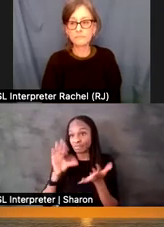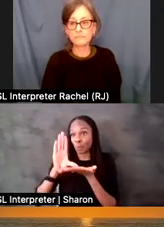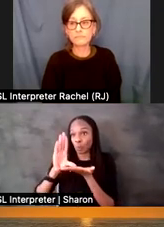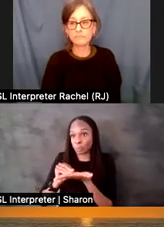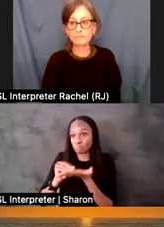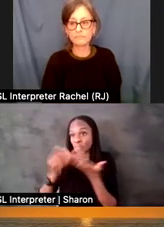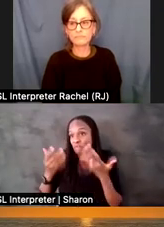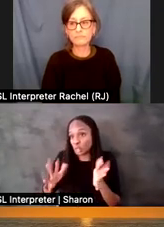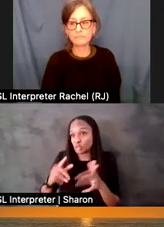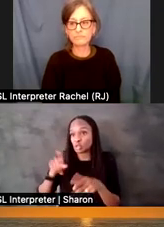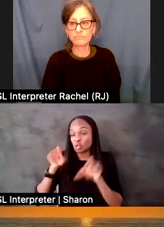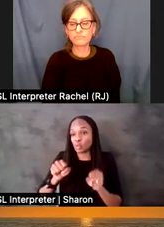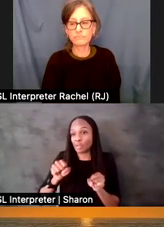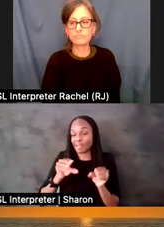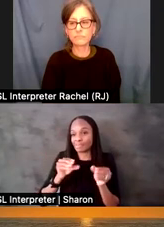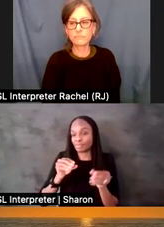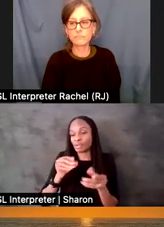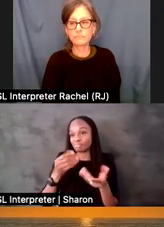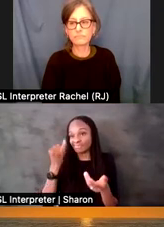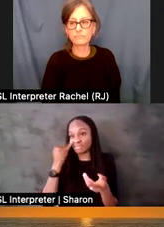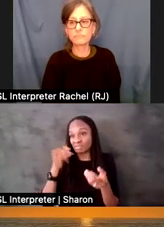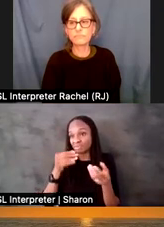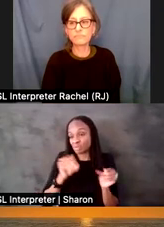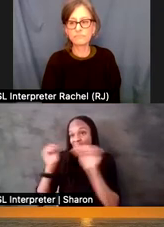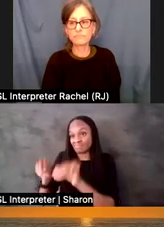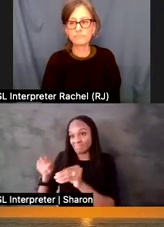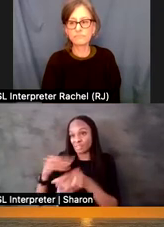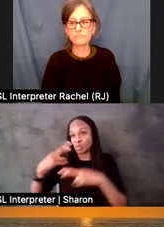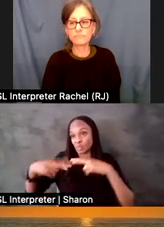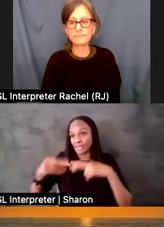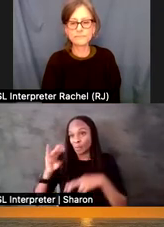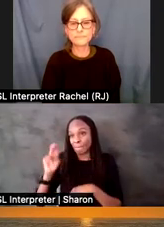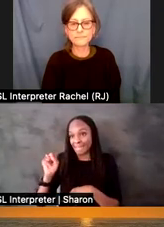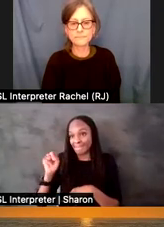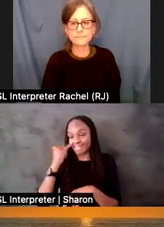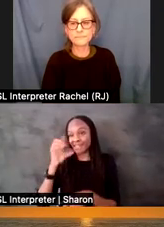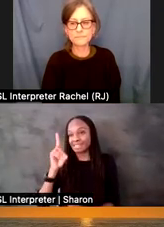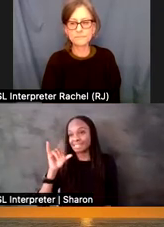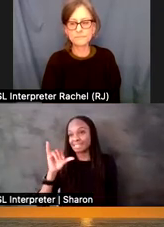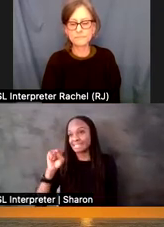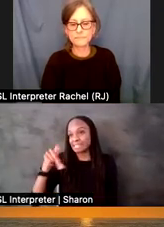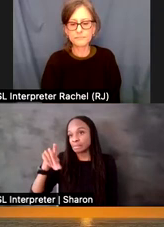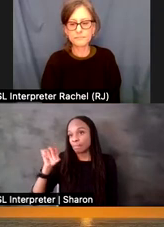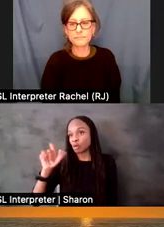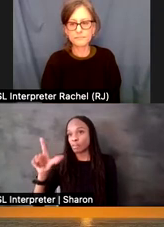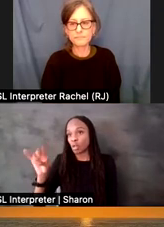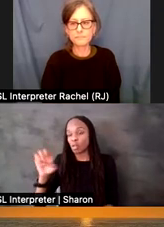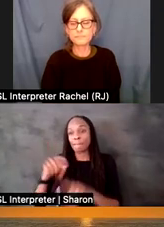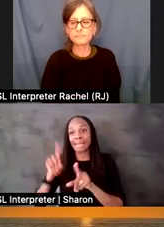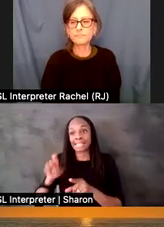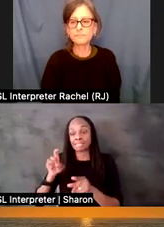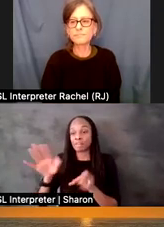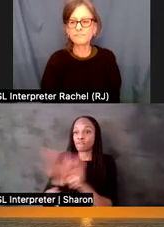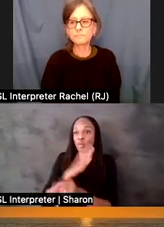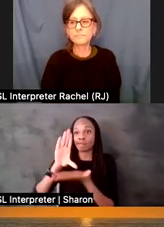them in the disposable ones. You can put those in the recycle bin. They just have to be fully extinguished. If